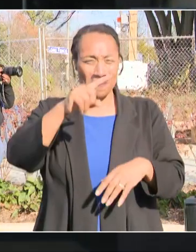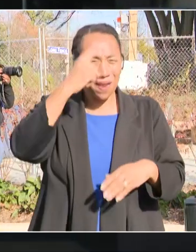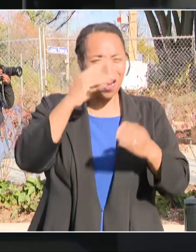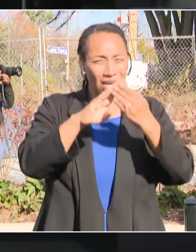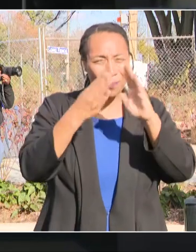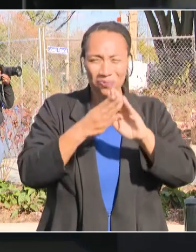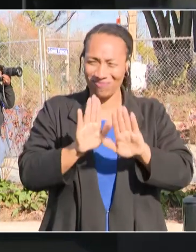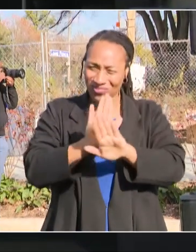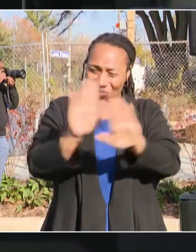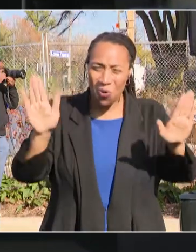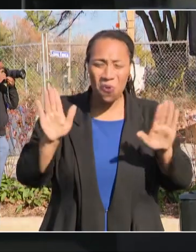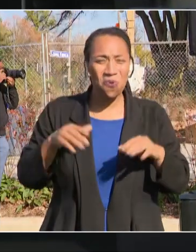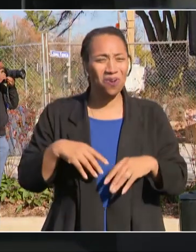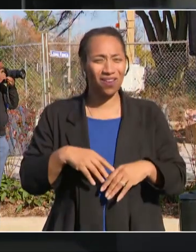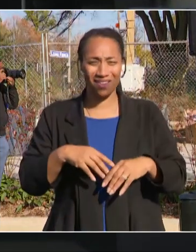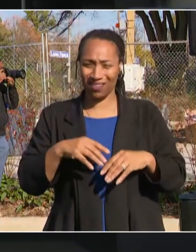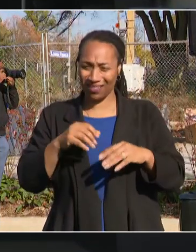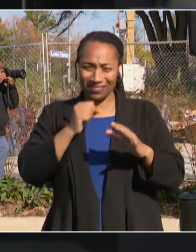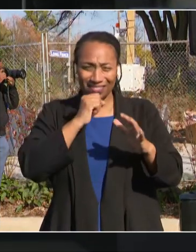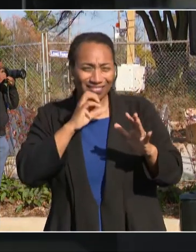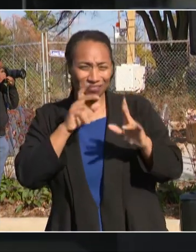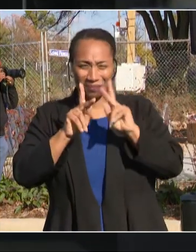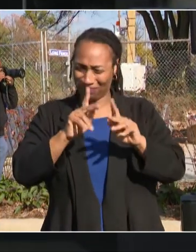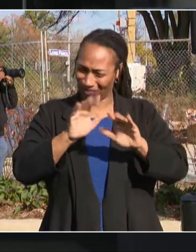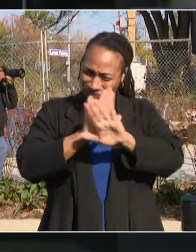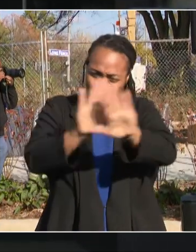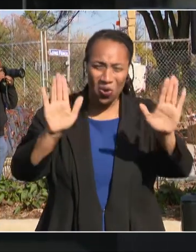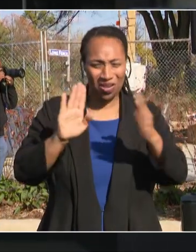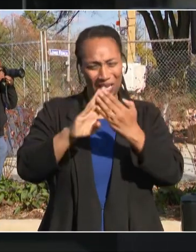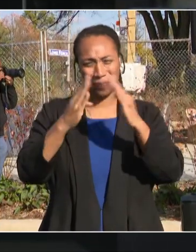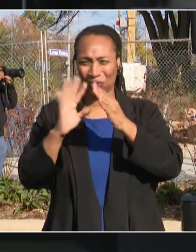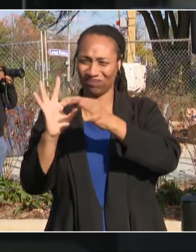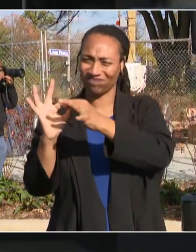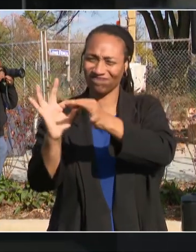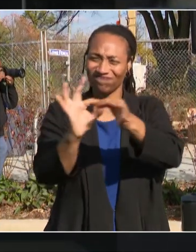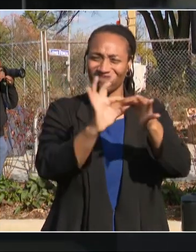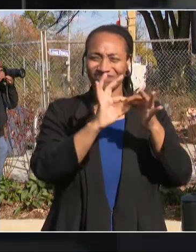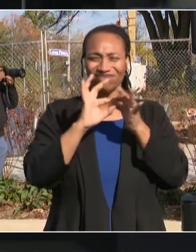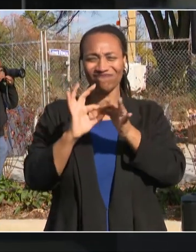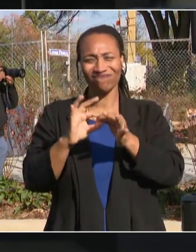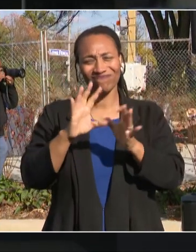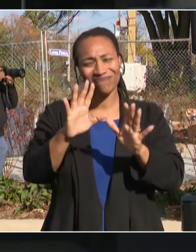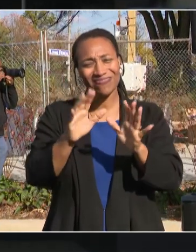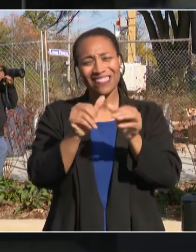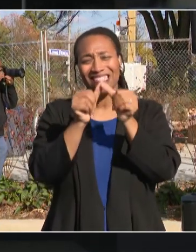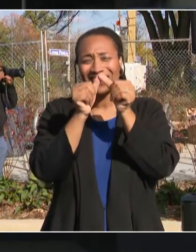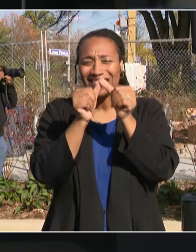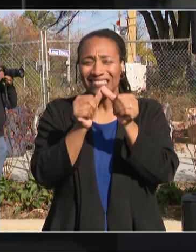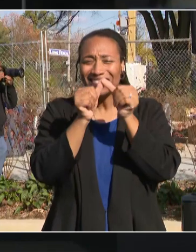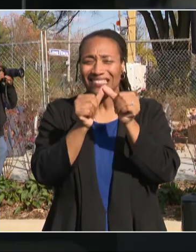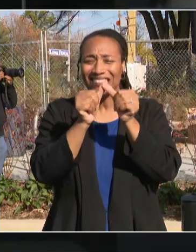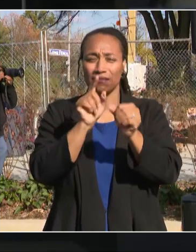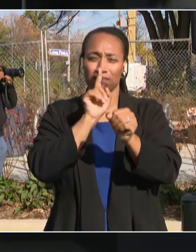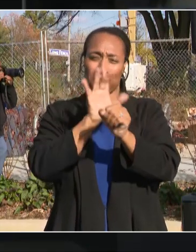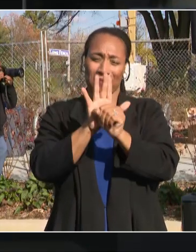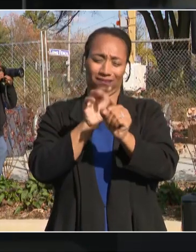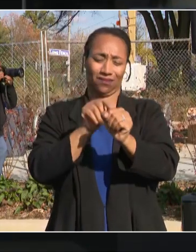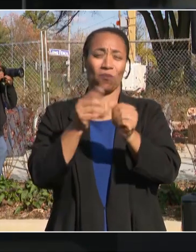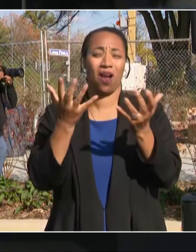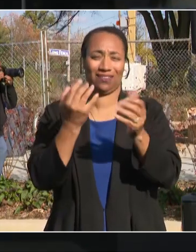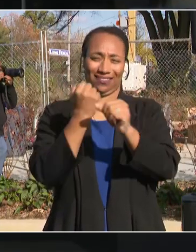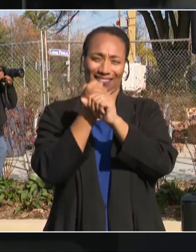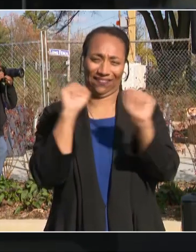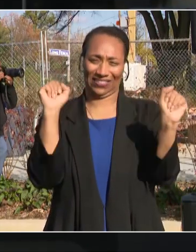of self-determination established by the freedmen who built homes and established the Hillsdale community in 1867,